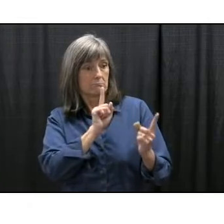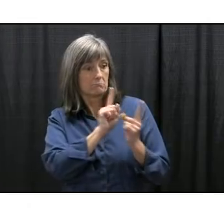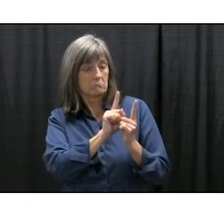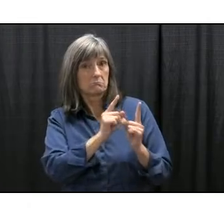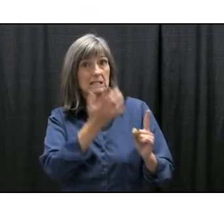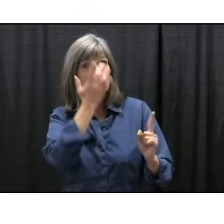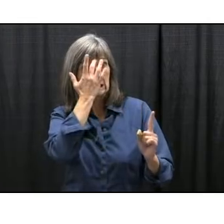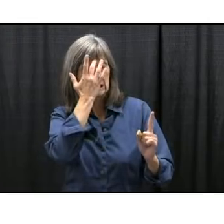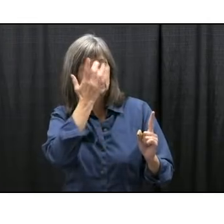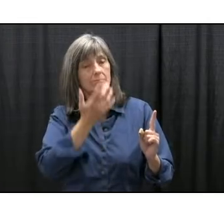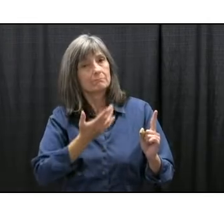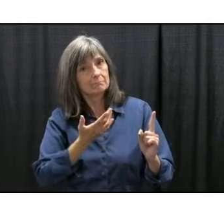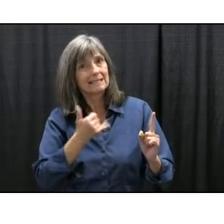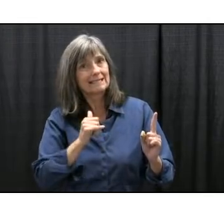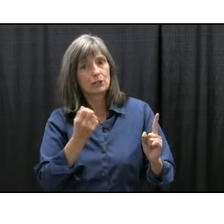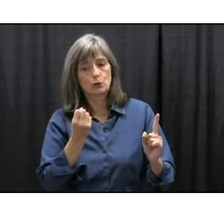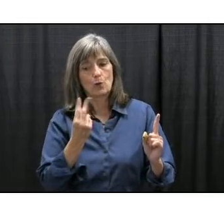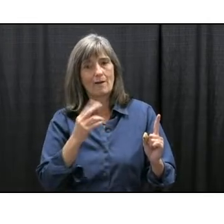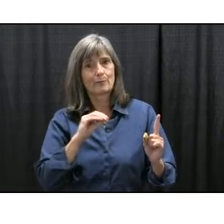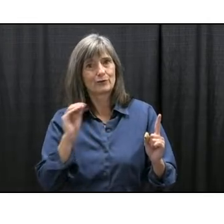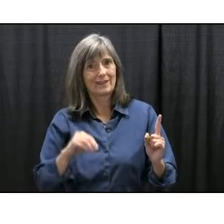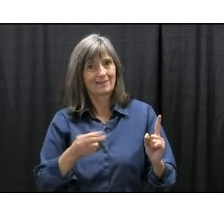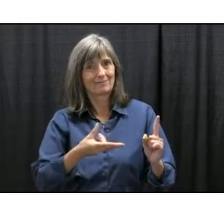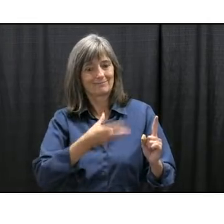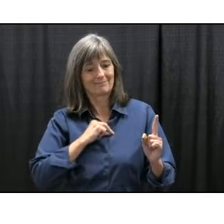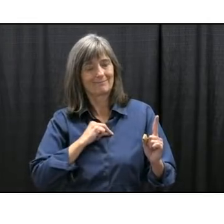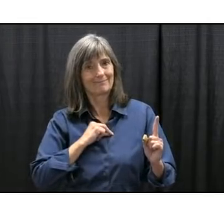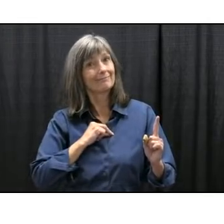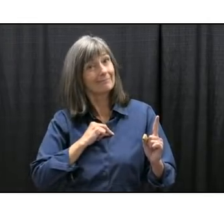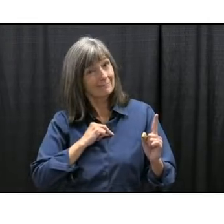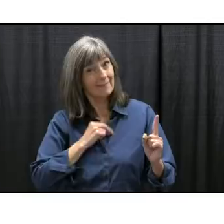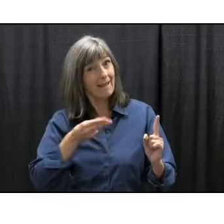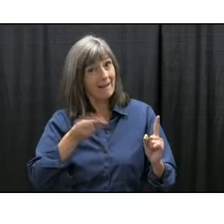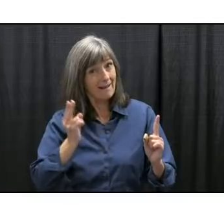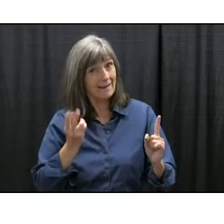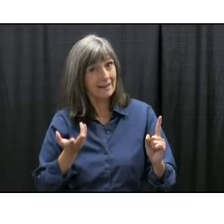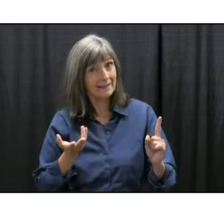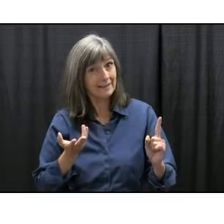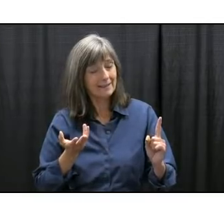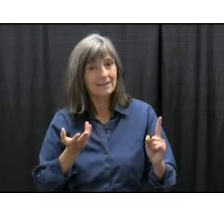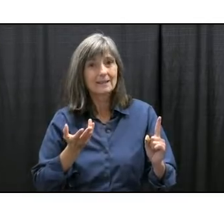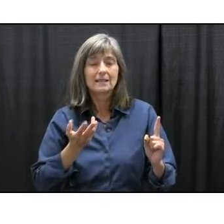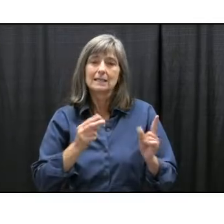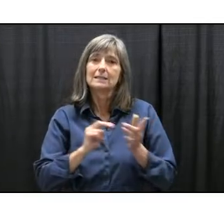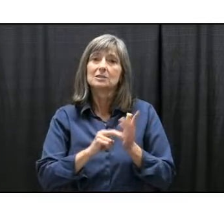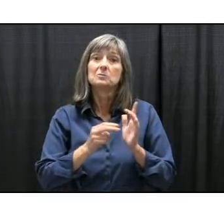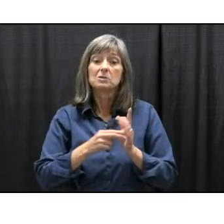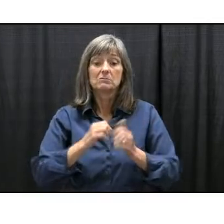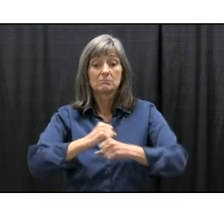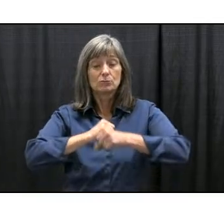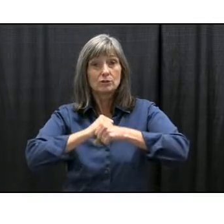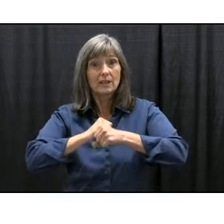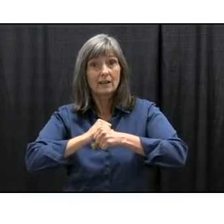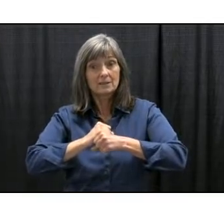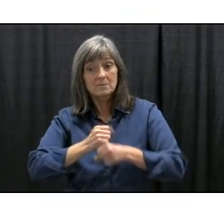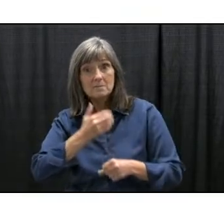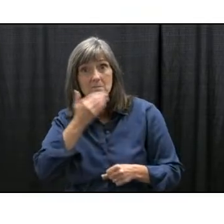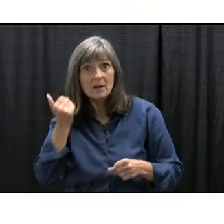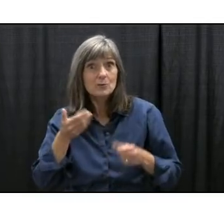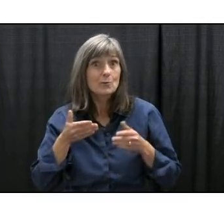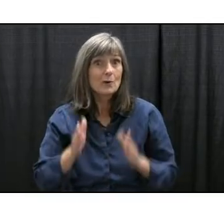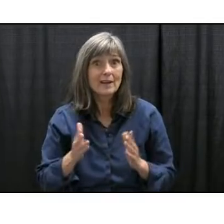is still quite high at about 12%. So the best thing you can do for yourself to protect yourself from getting